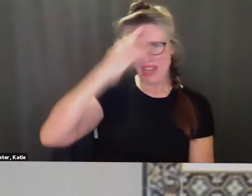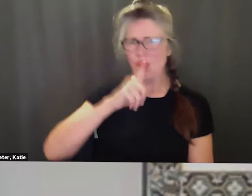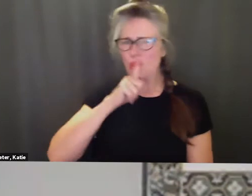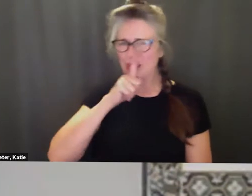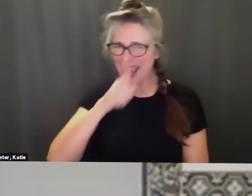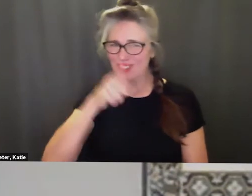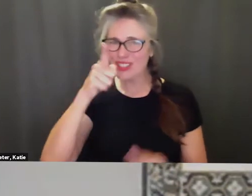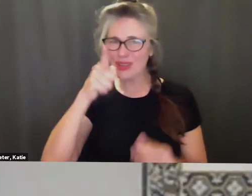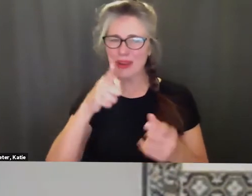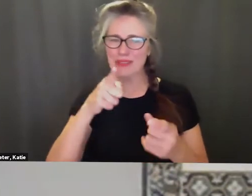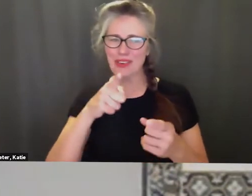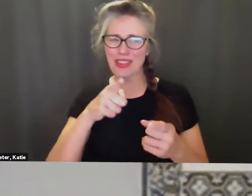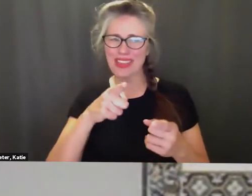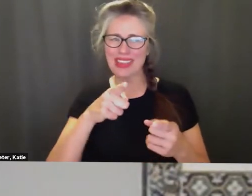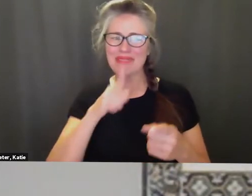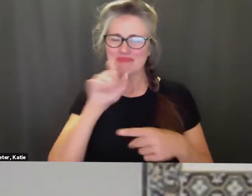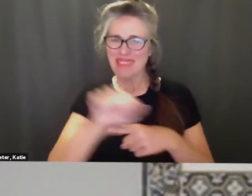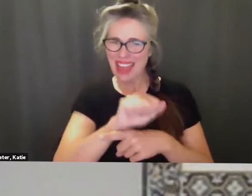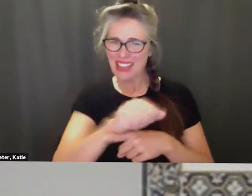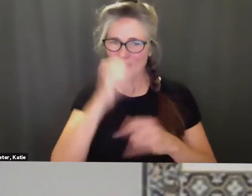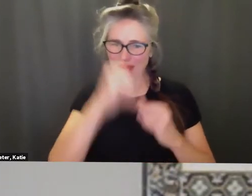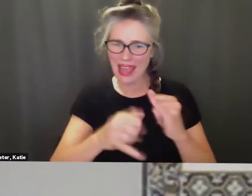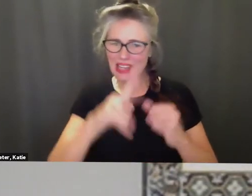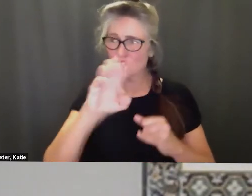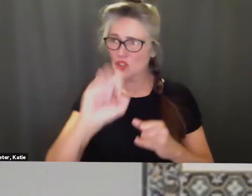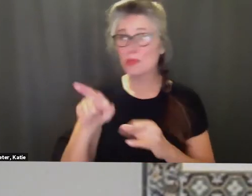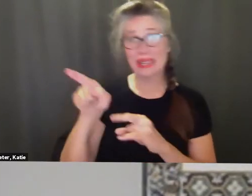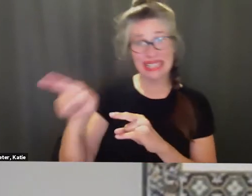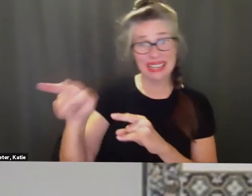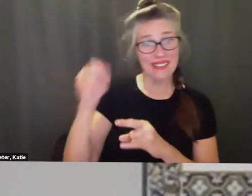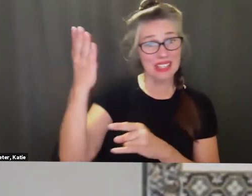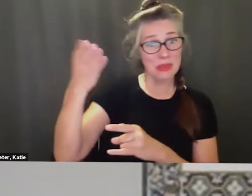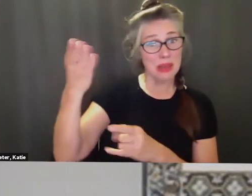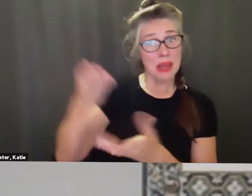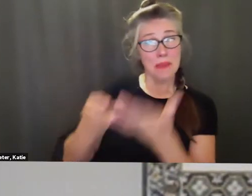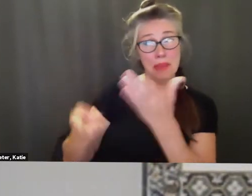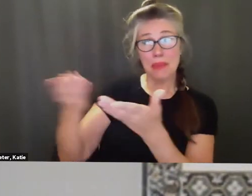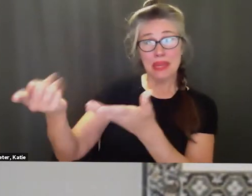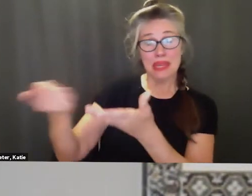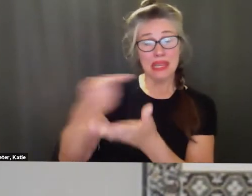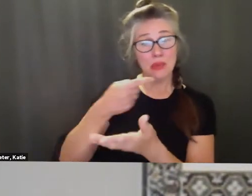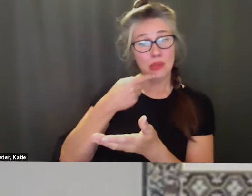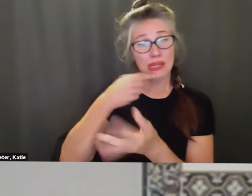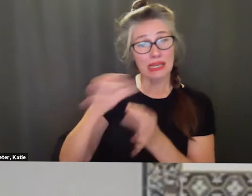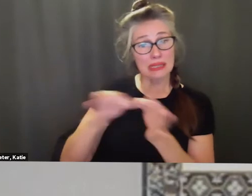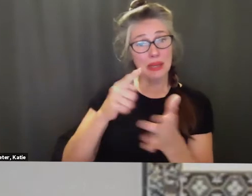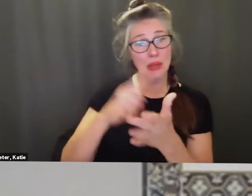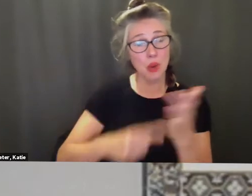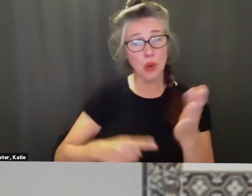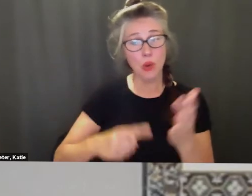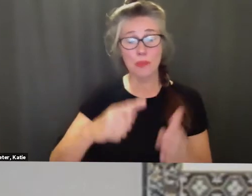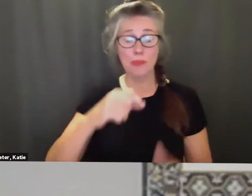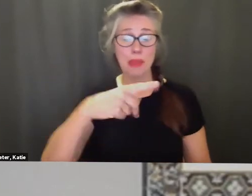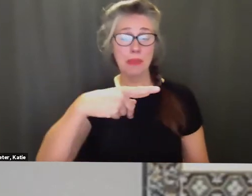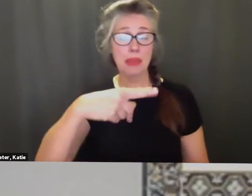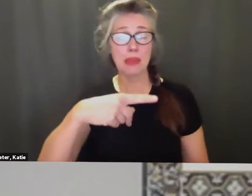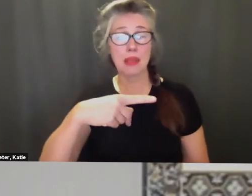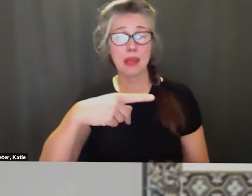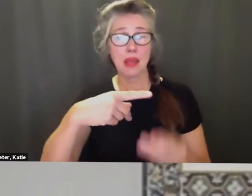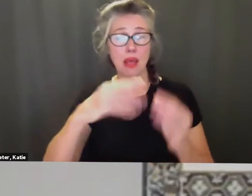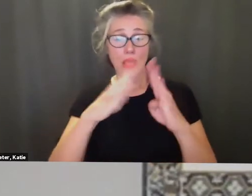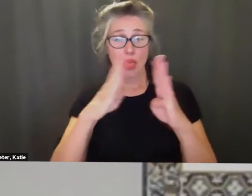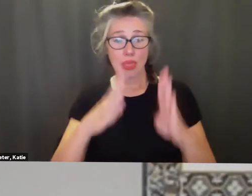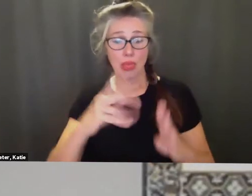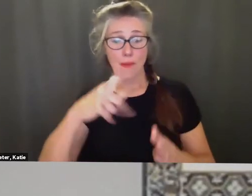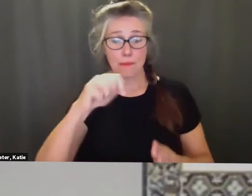June, but that may give us an early indication as to what the property taxes may be. I have not heard